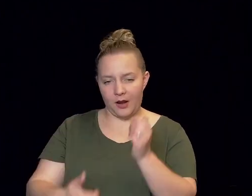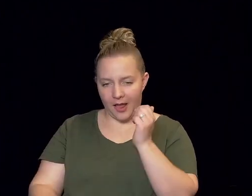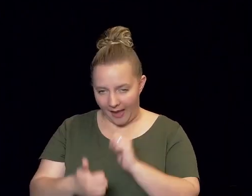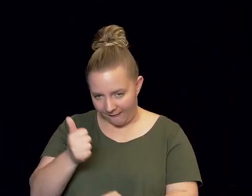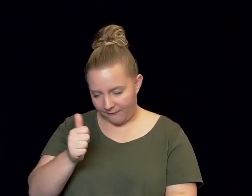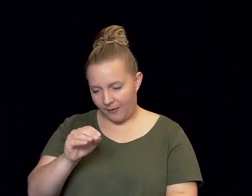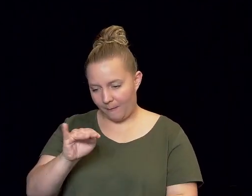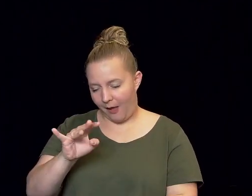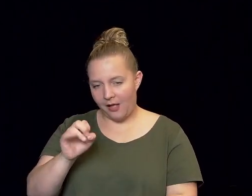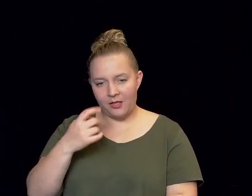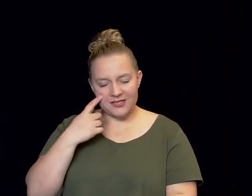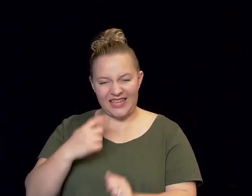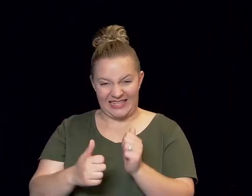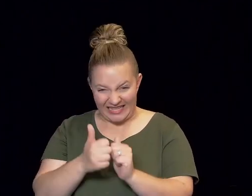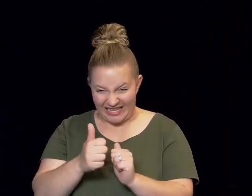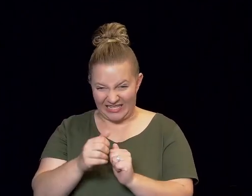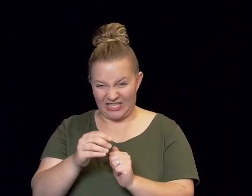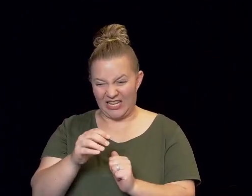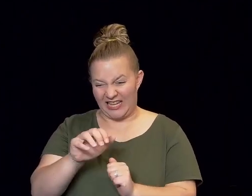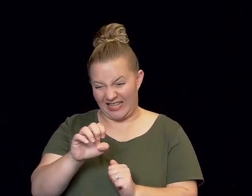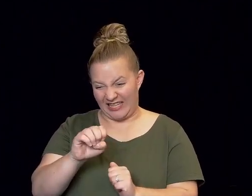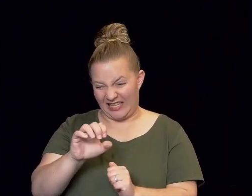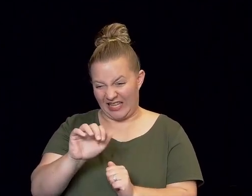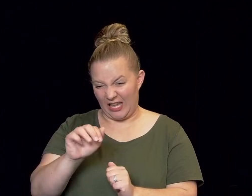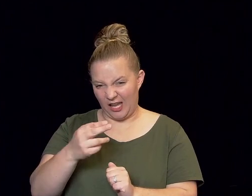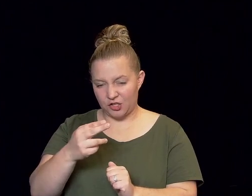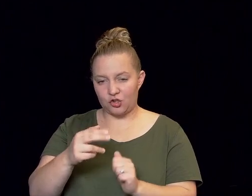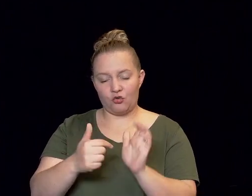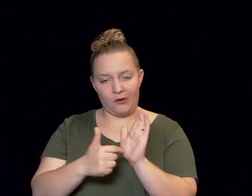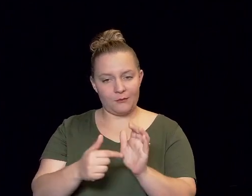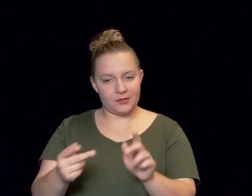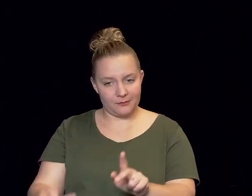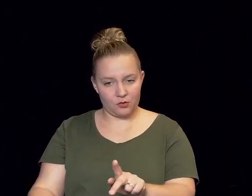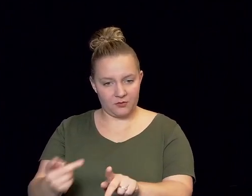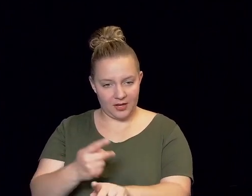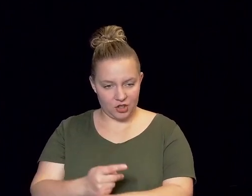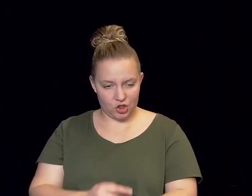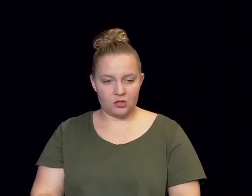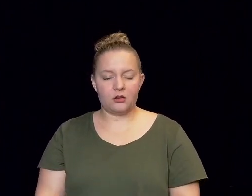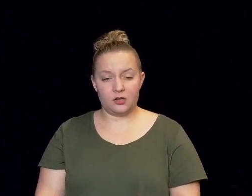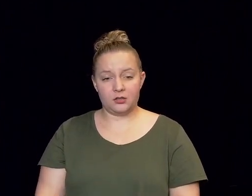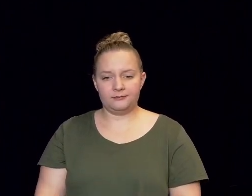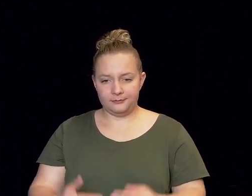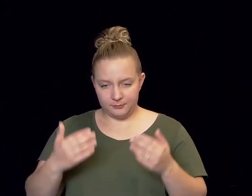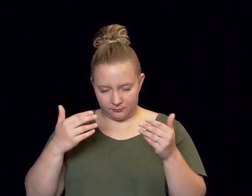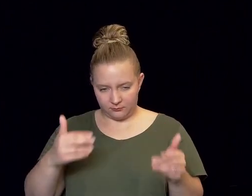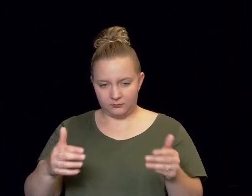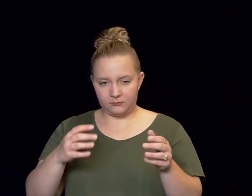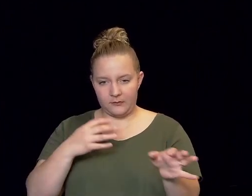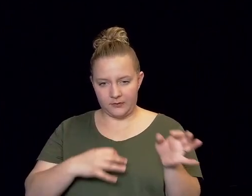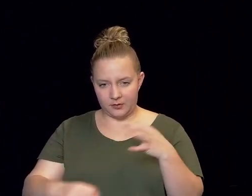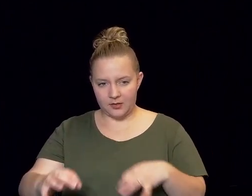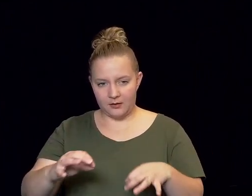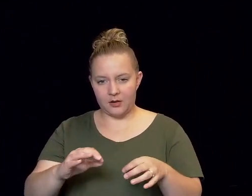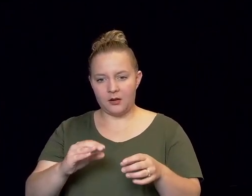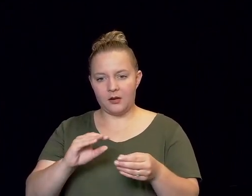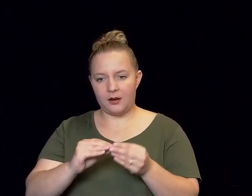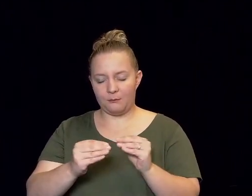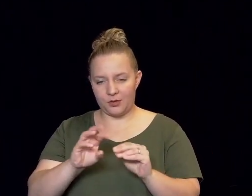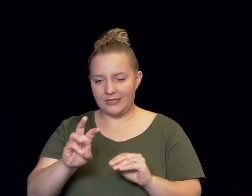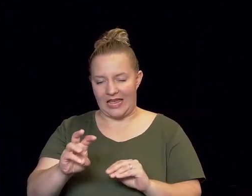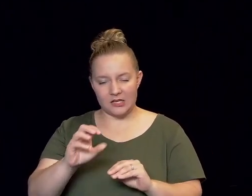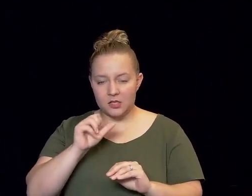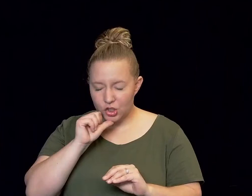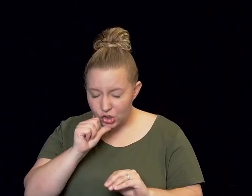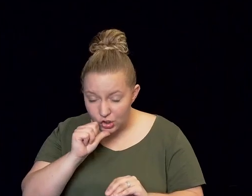kind of like for each mile. And we talked about how each represents multiplication. All right, go ahead and substitute in the number 6. Do